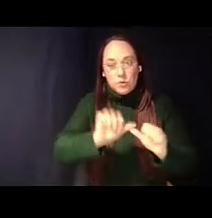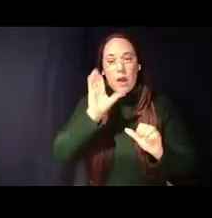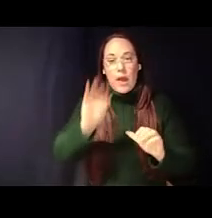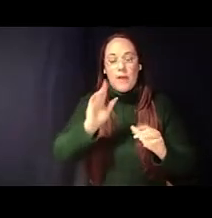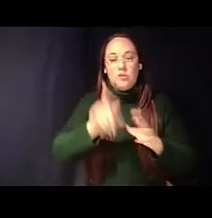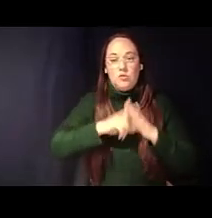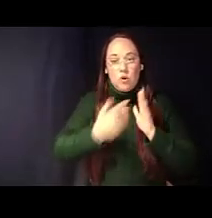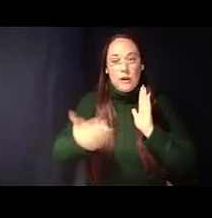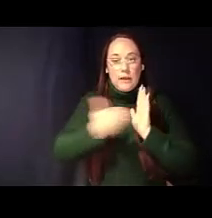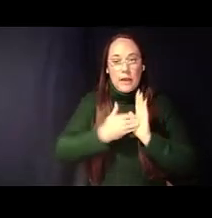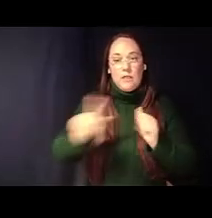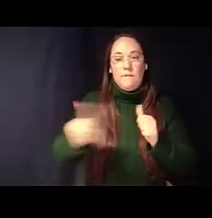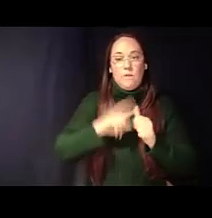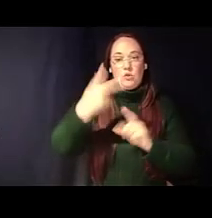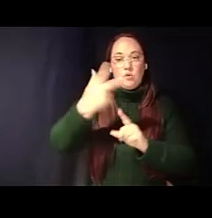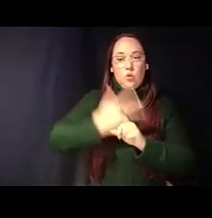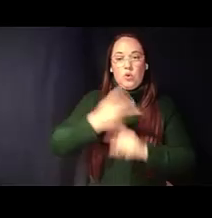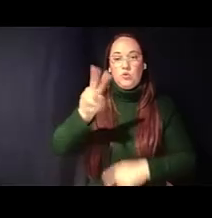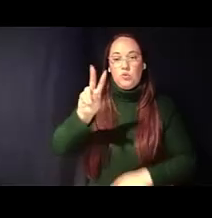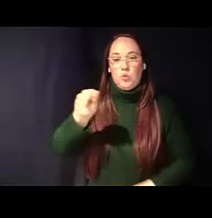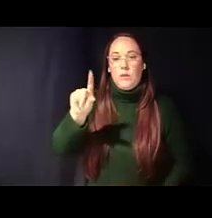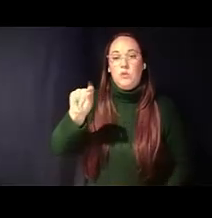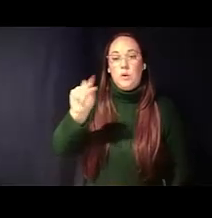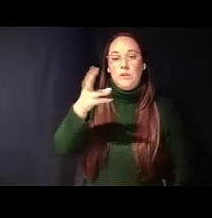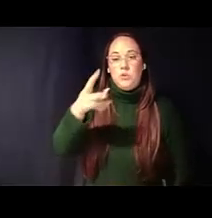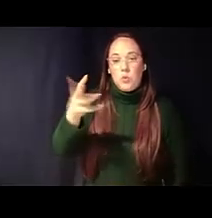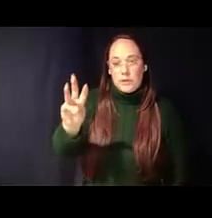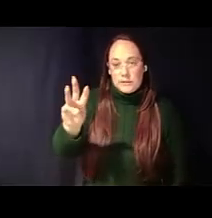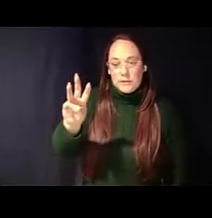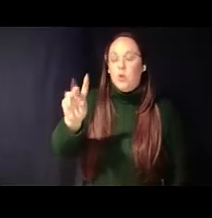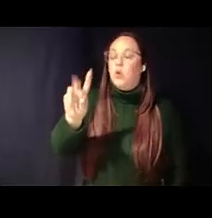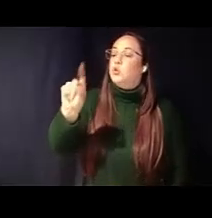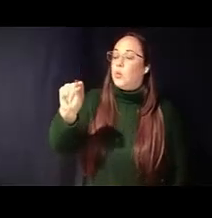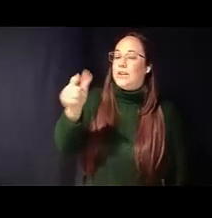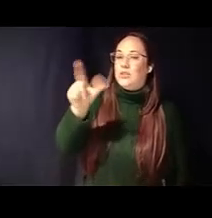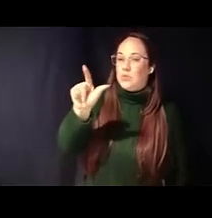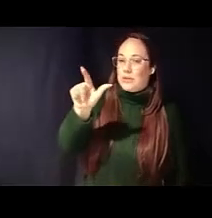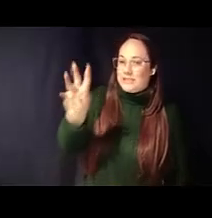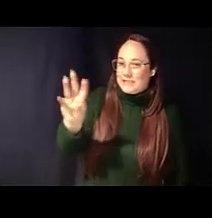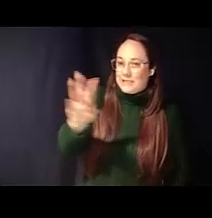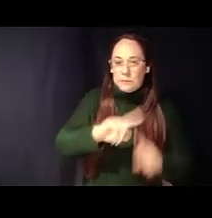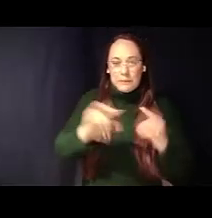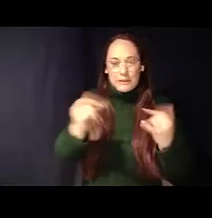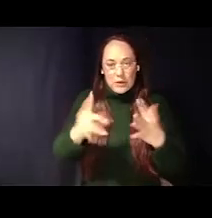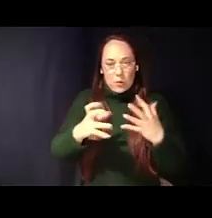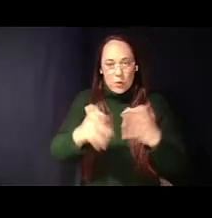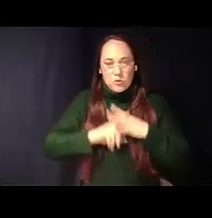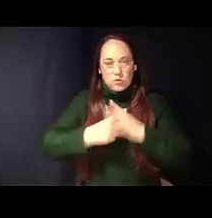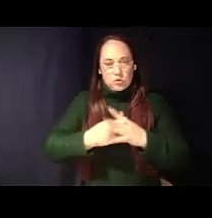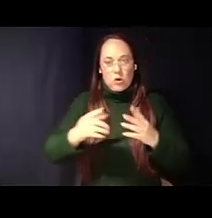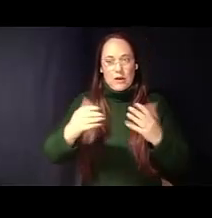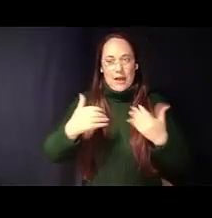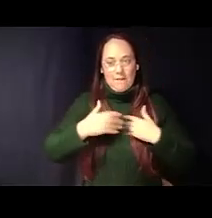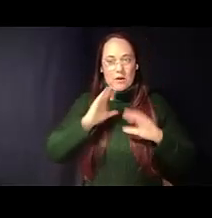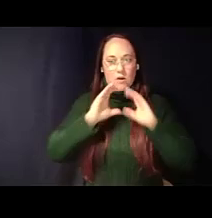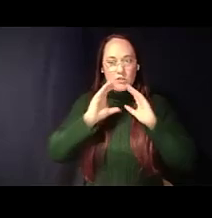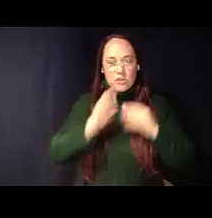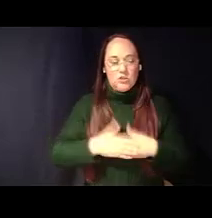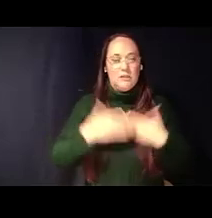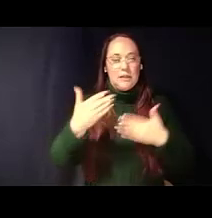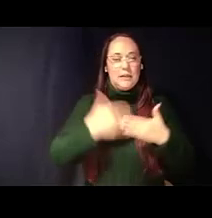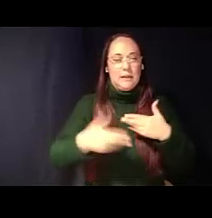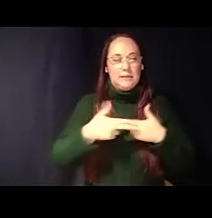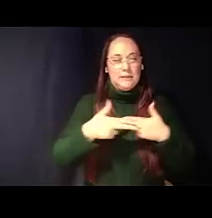very high-level look at some of the policy options developed. Stakeholder engagement and conversations with all of you